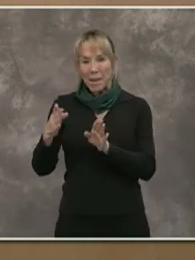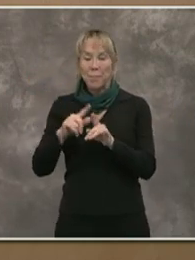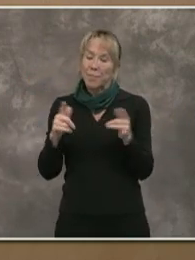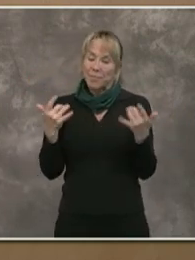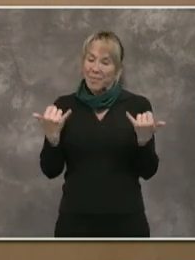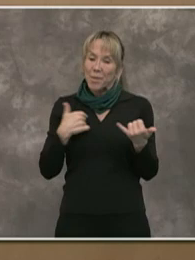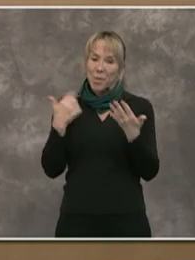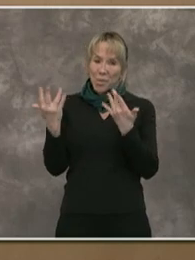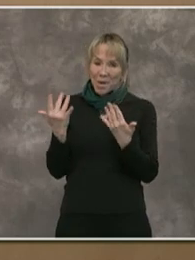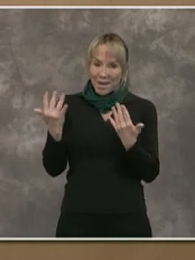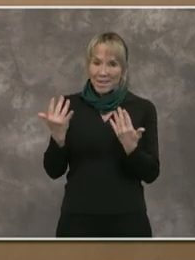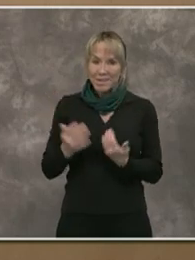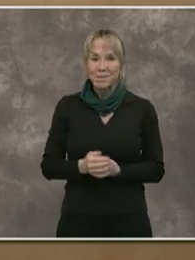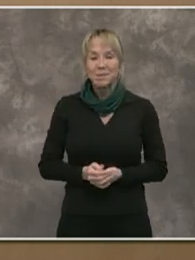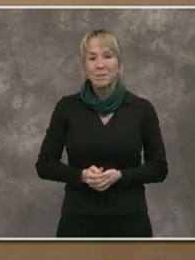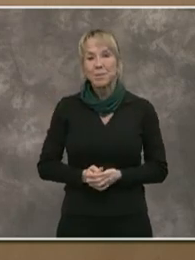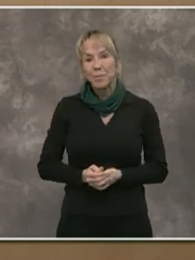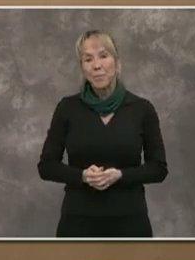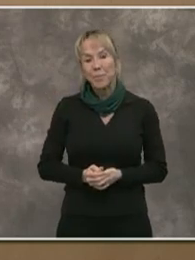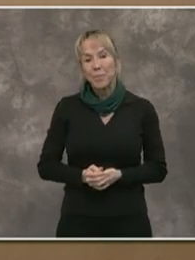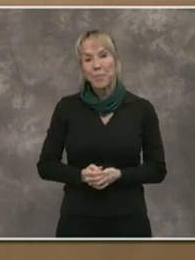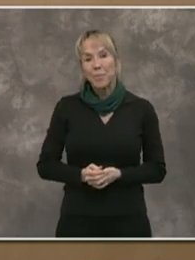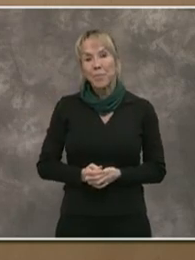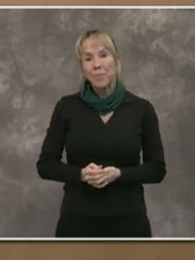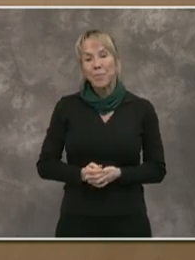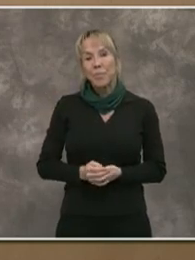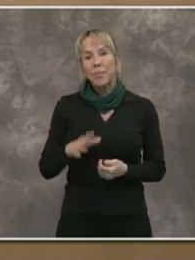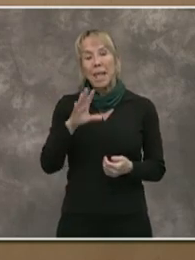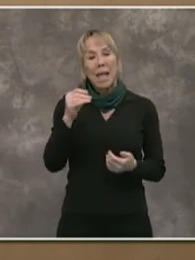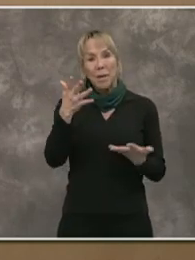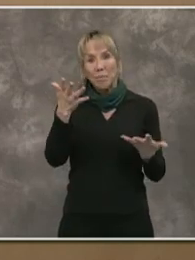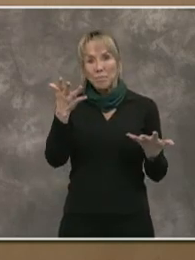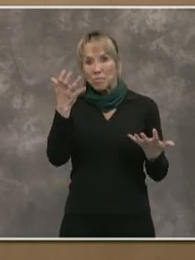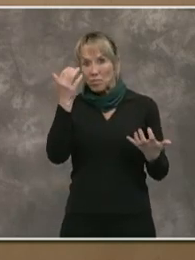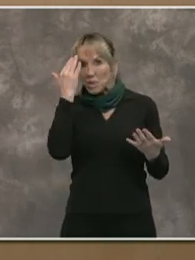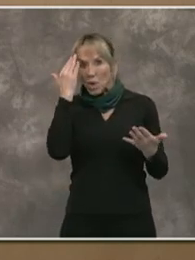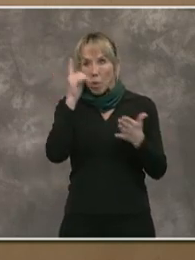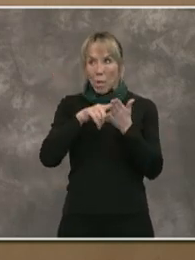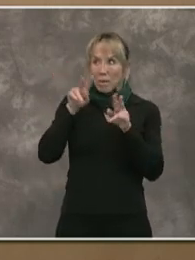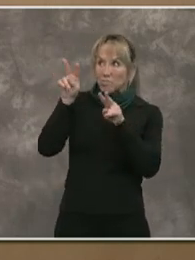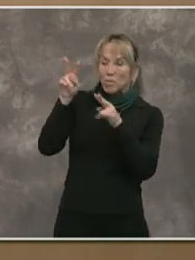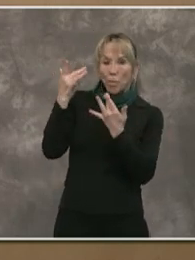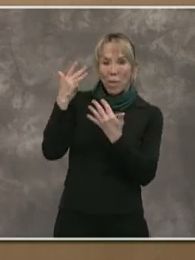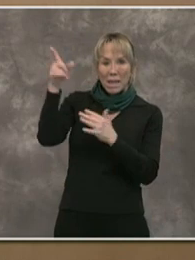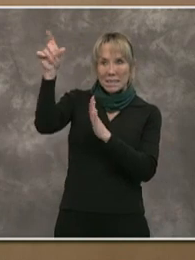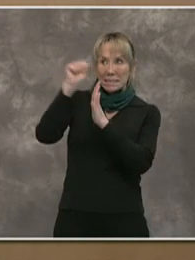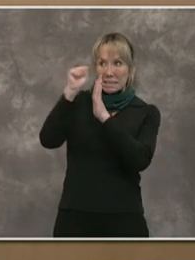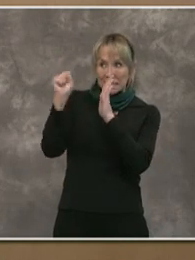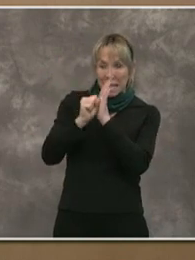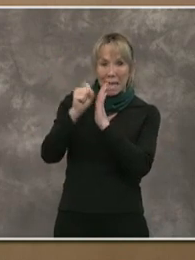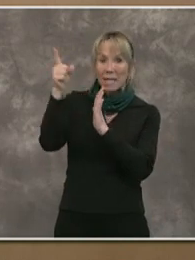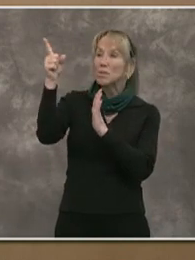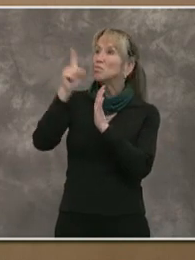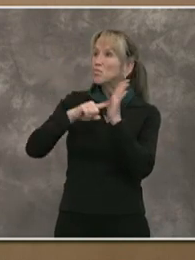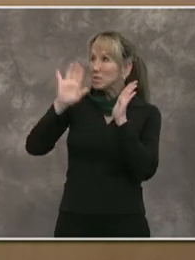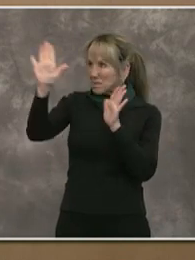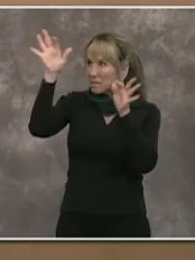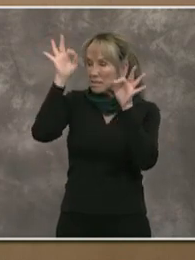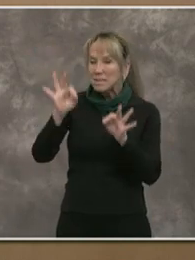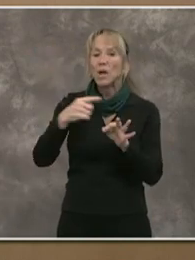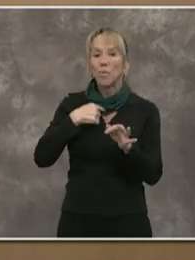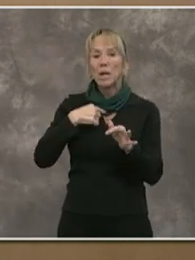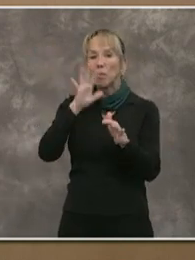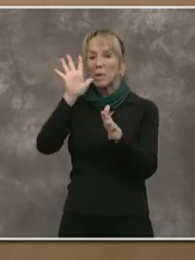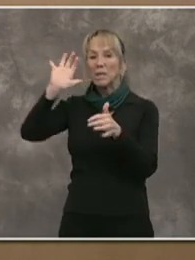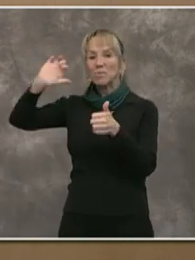waiting and want to know what the state is going to do, and then we will align with that